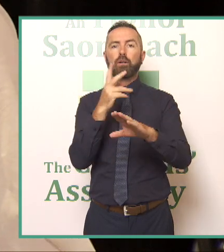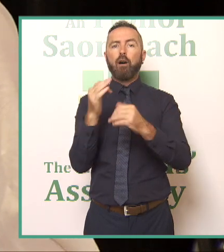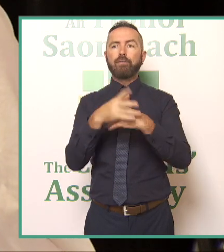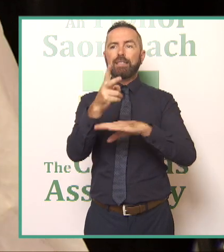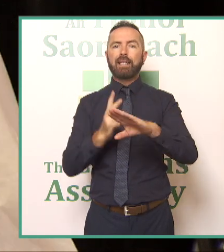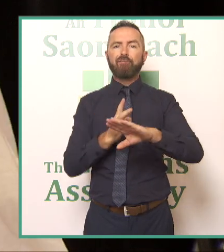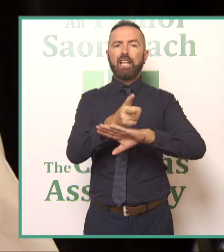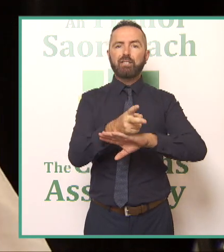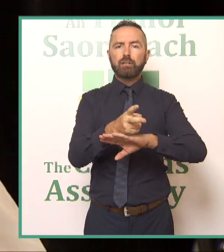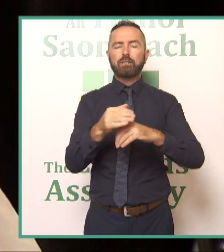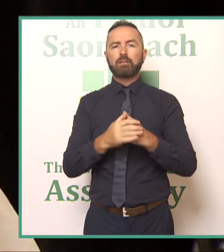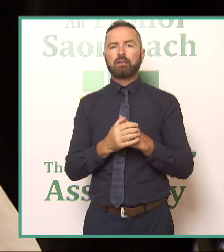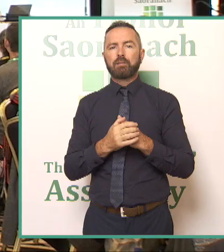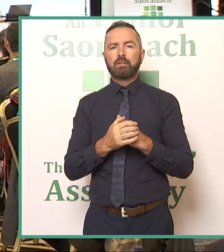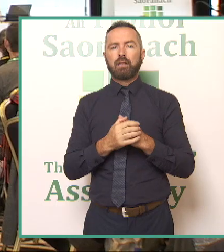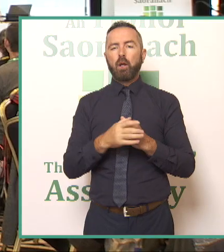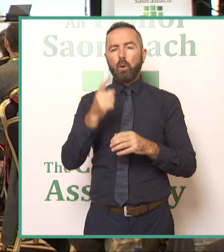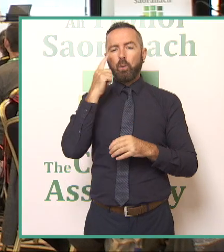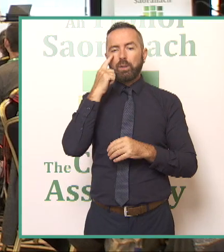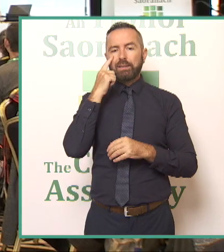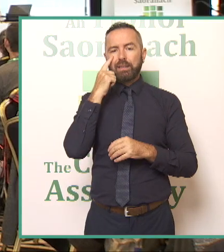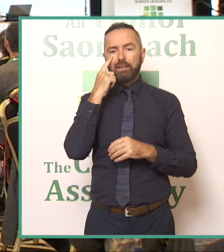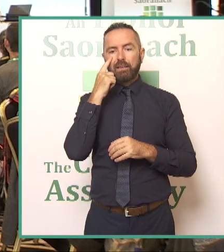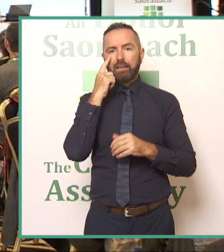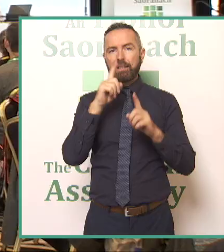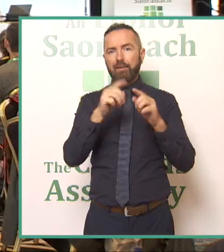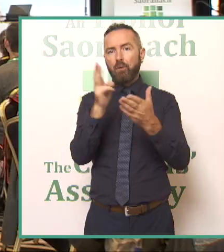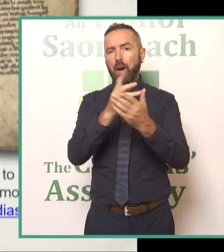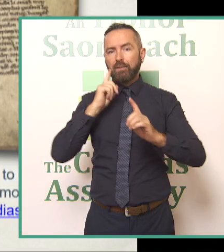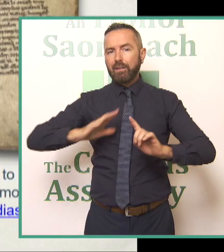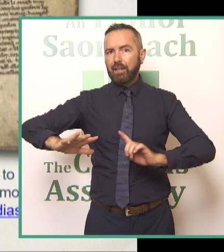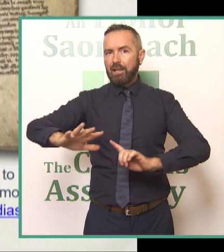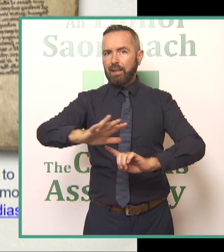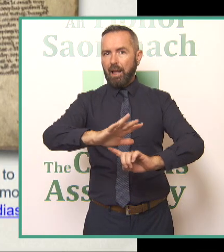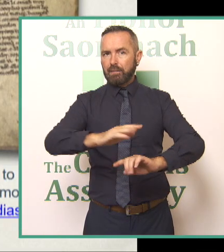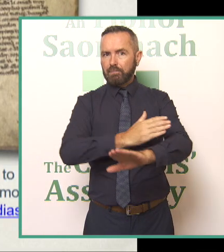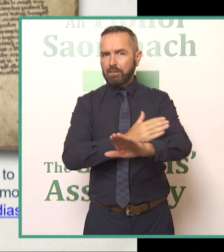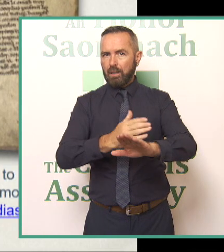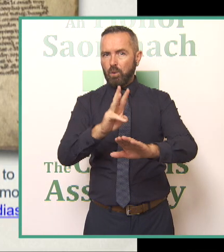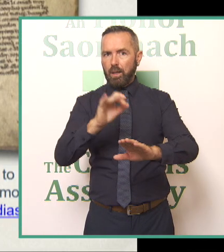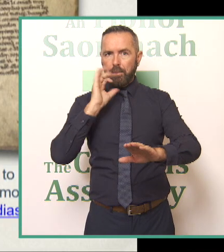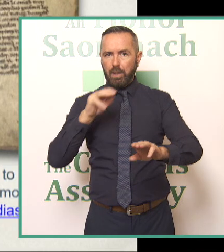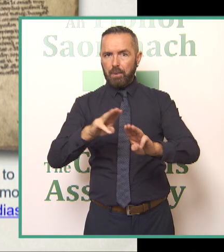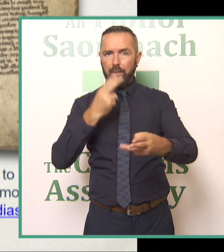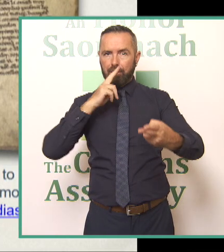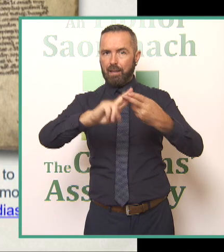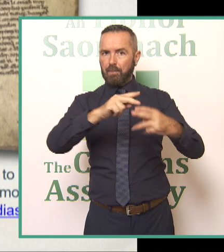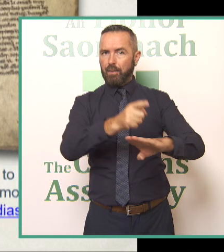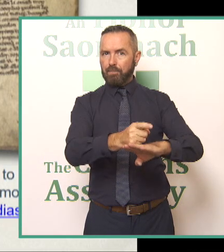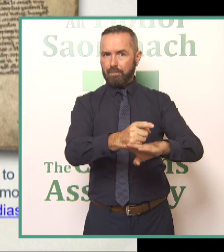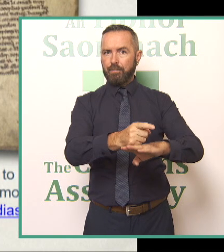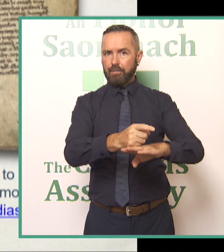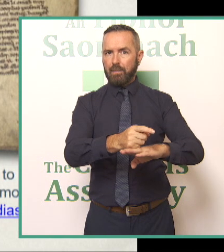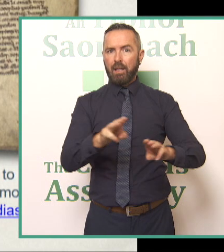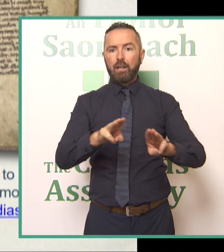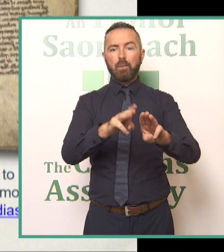And in this one, we can see that various features of the landscape come into existence because people name them. And